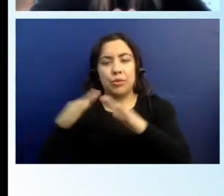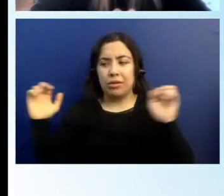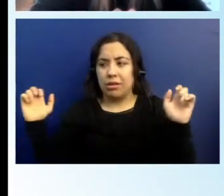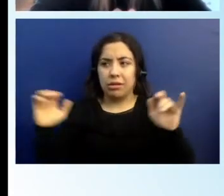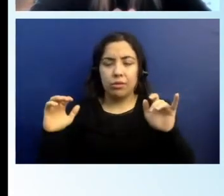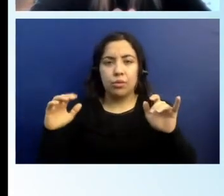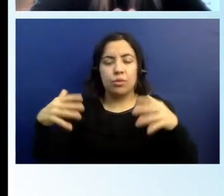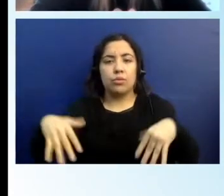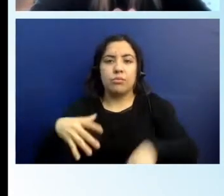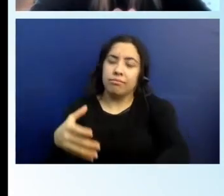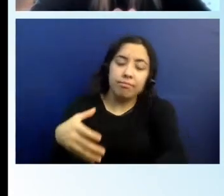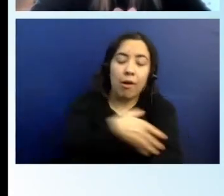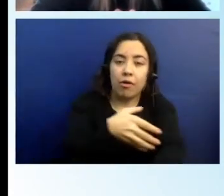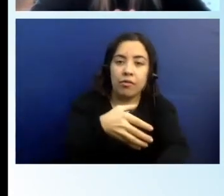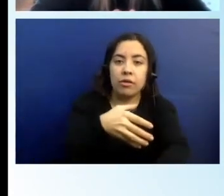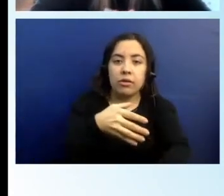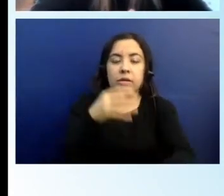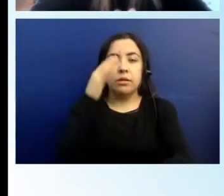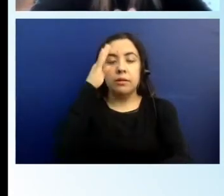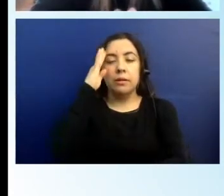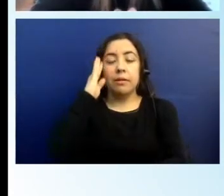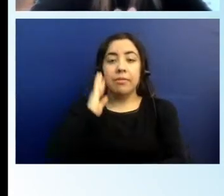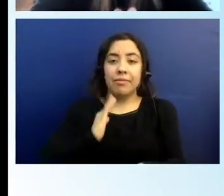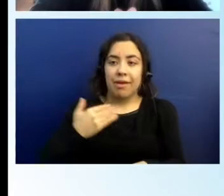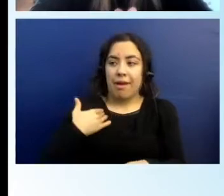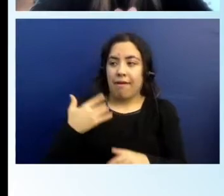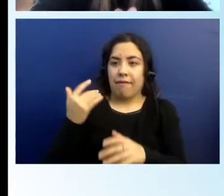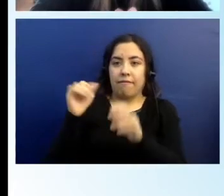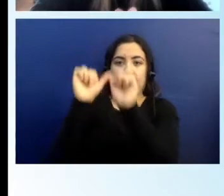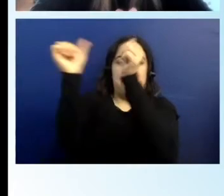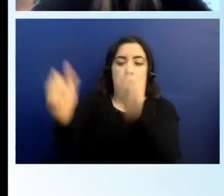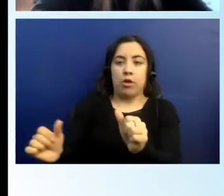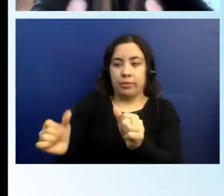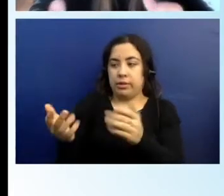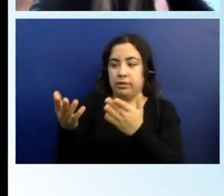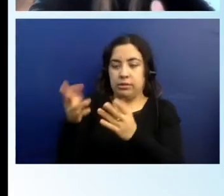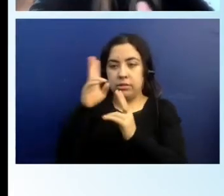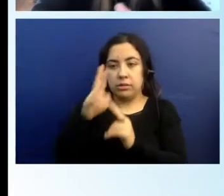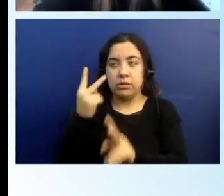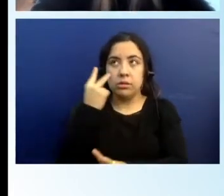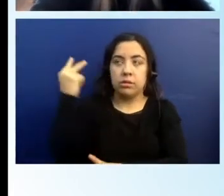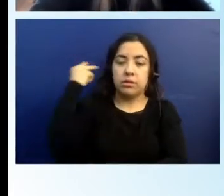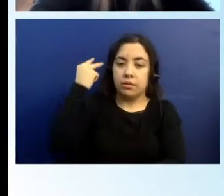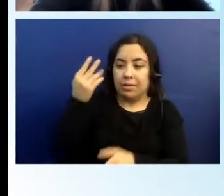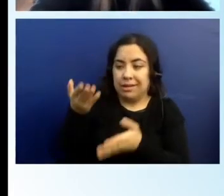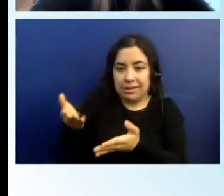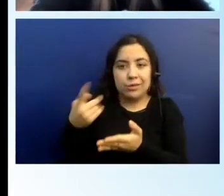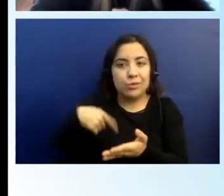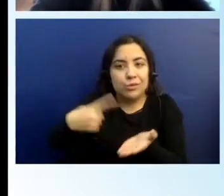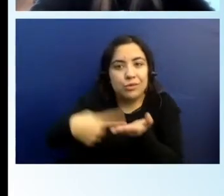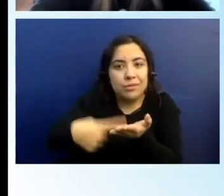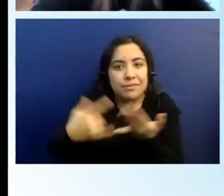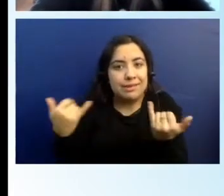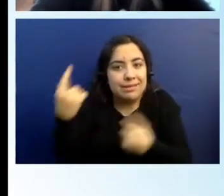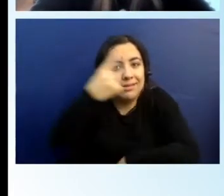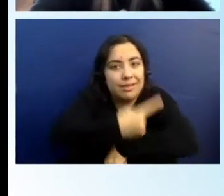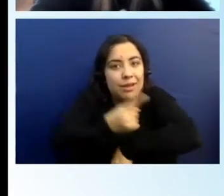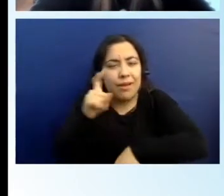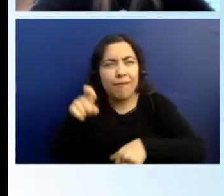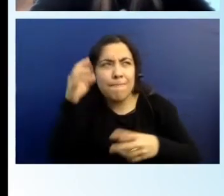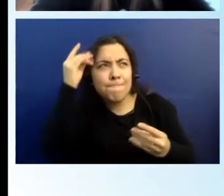is, and monuments, you know, as that's what we're talking about here today. You know, we have to